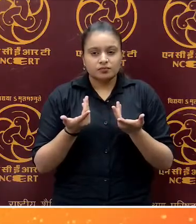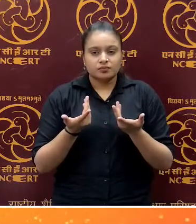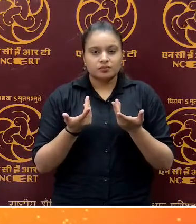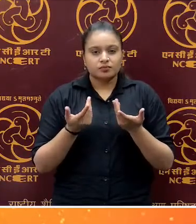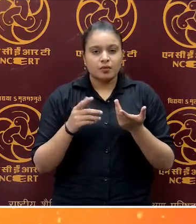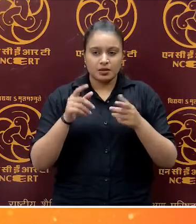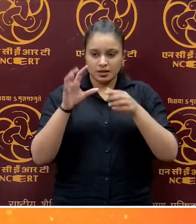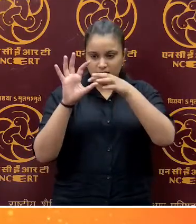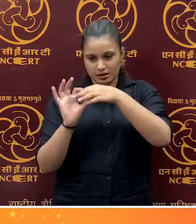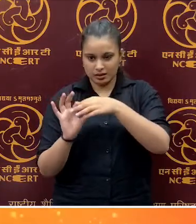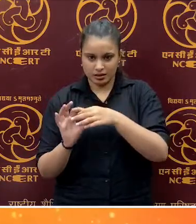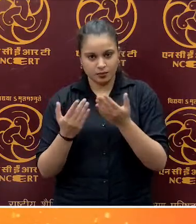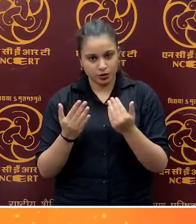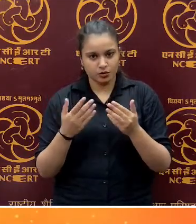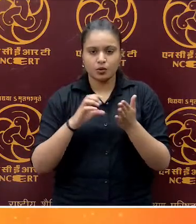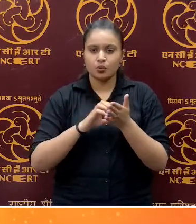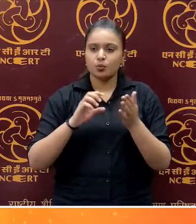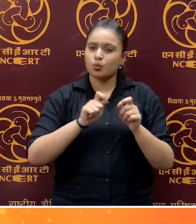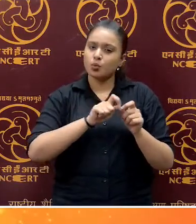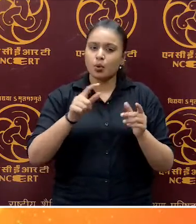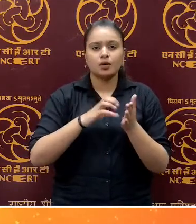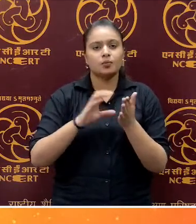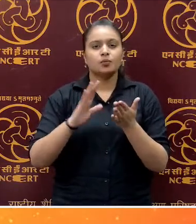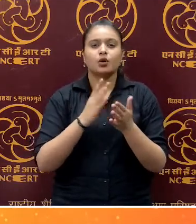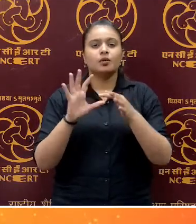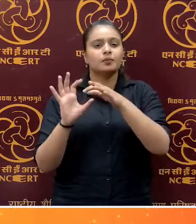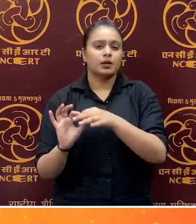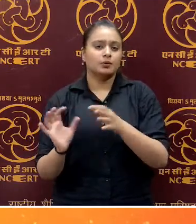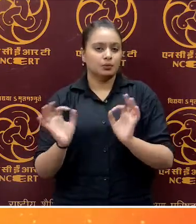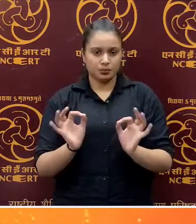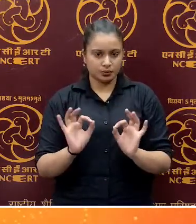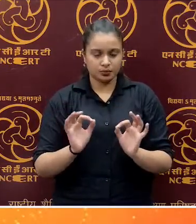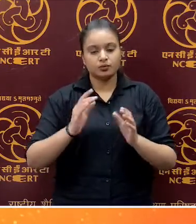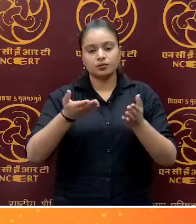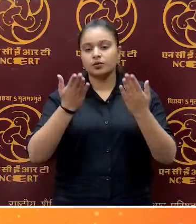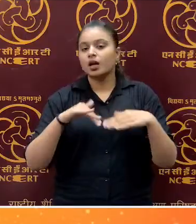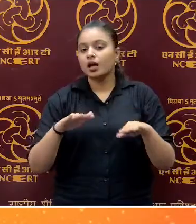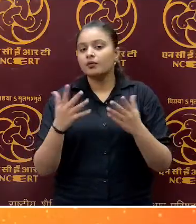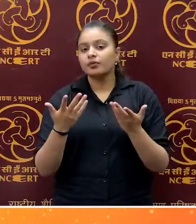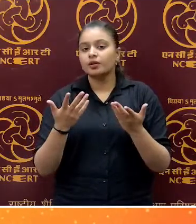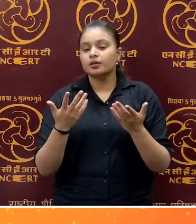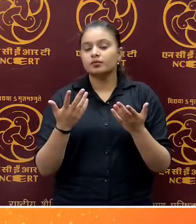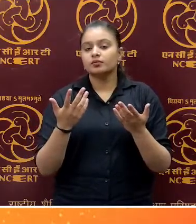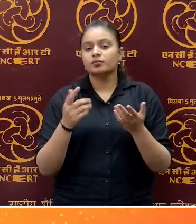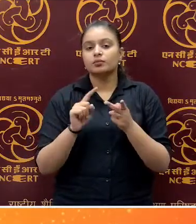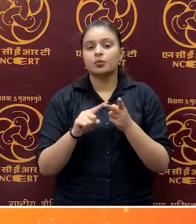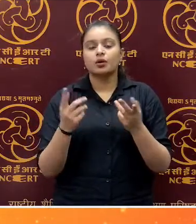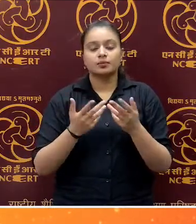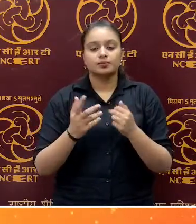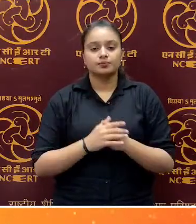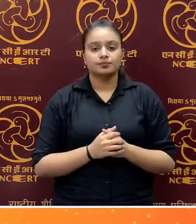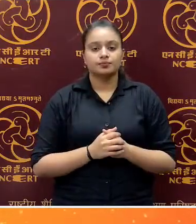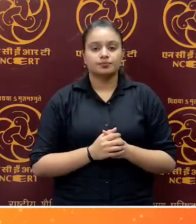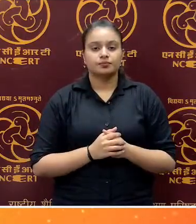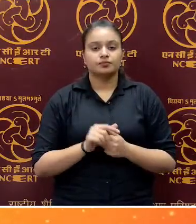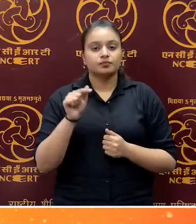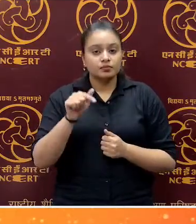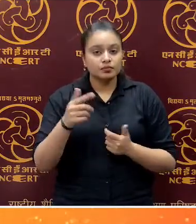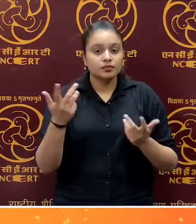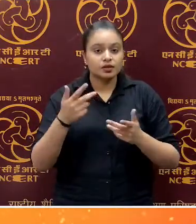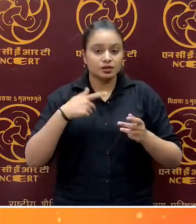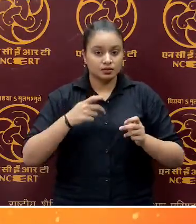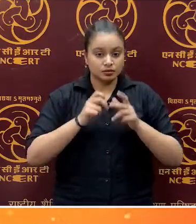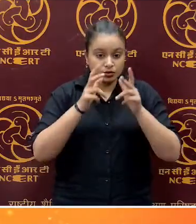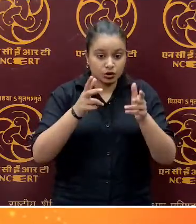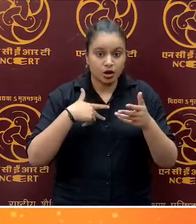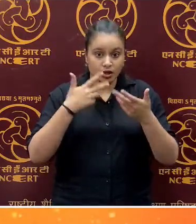rhyme. All poems do not rhyme, as we all know. And then another feature of acrostic poem is that, dear viewers, that it talks about the